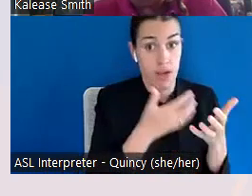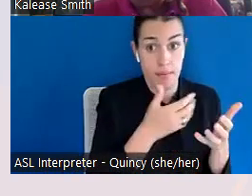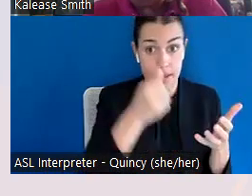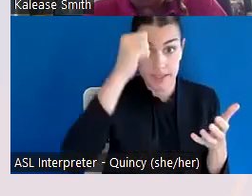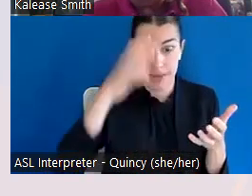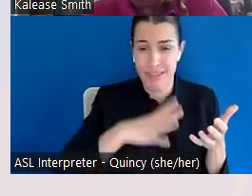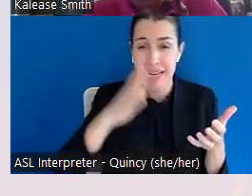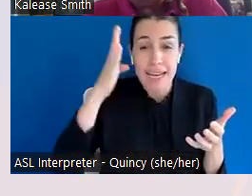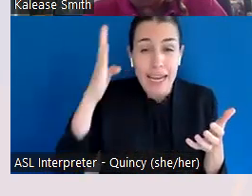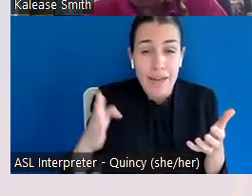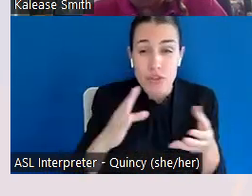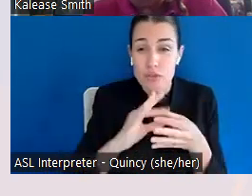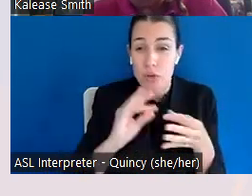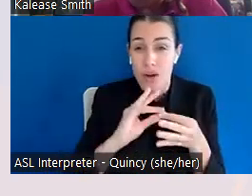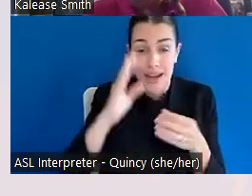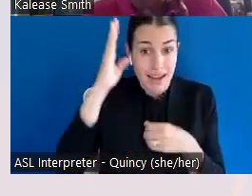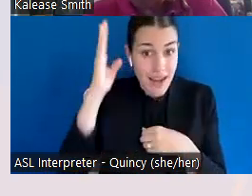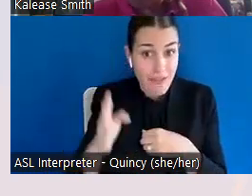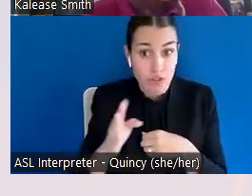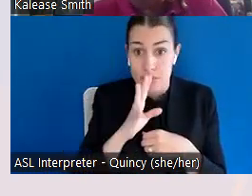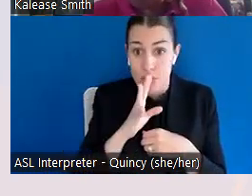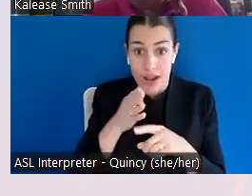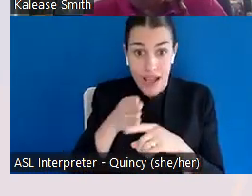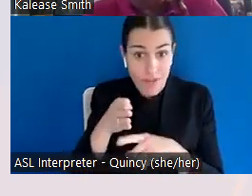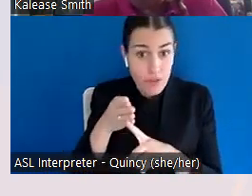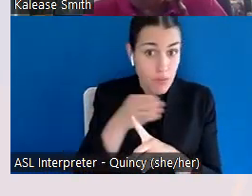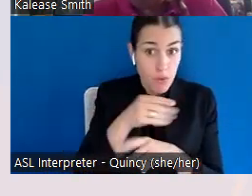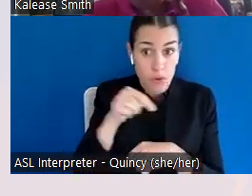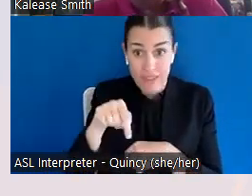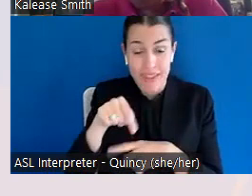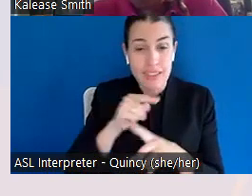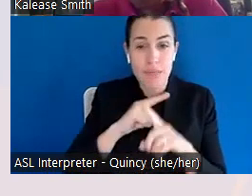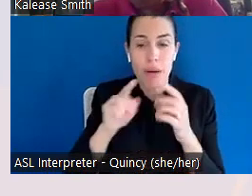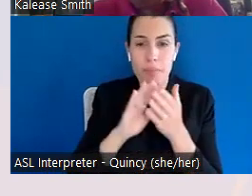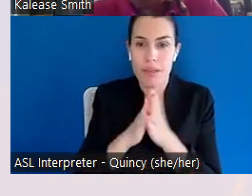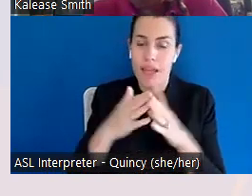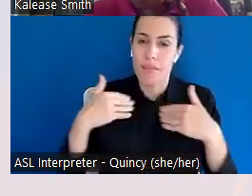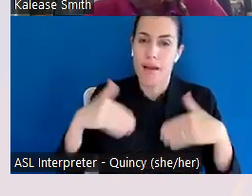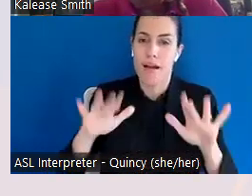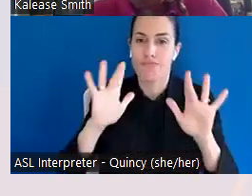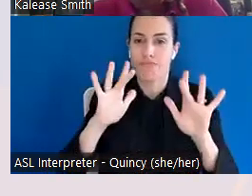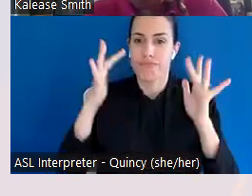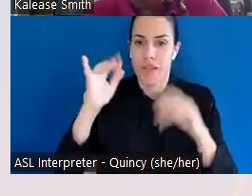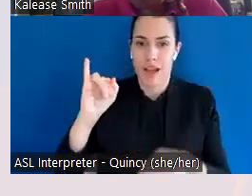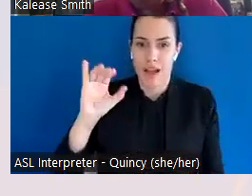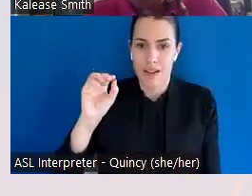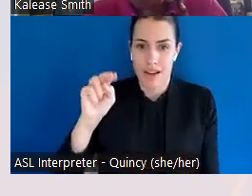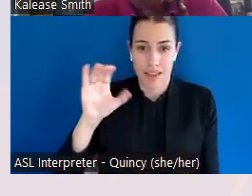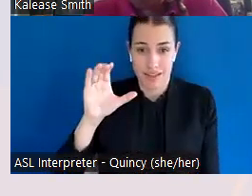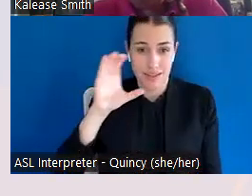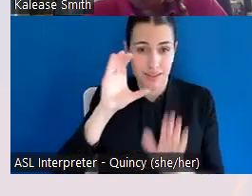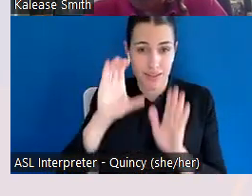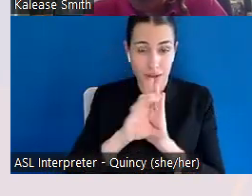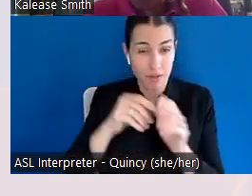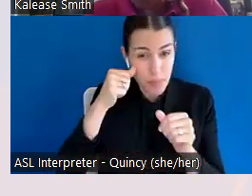even spoken to each other prior or after this image. But it became a truly iconic image. I remember growing up and seeing this in